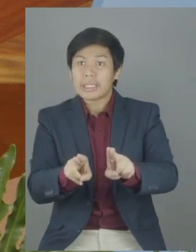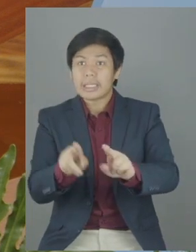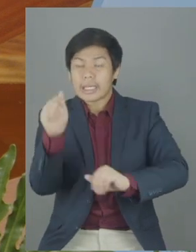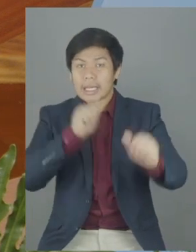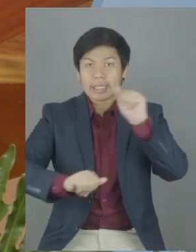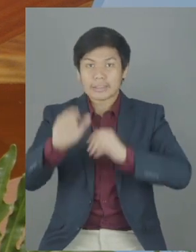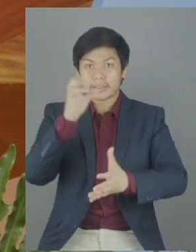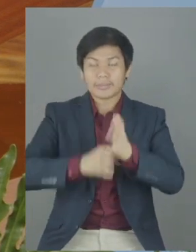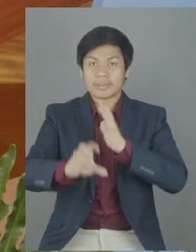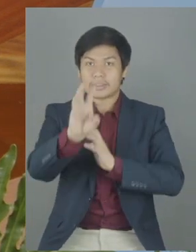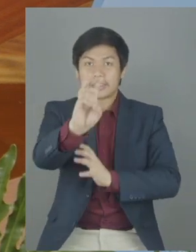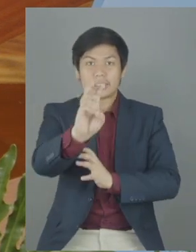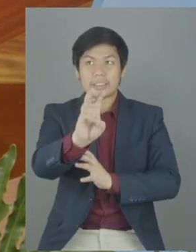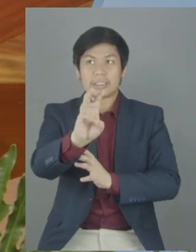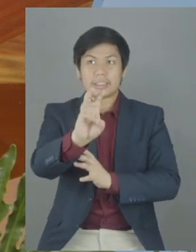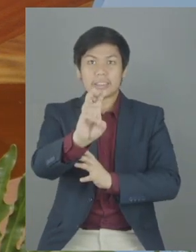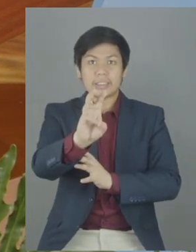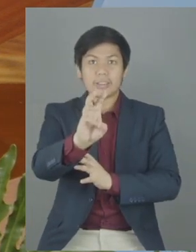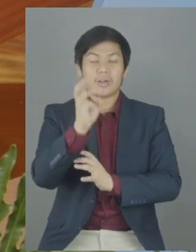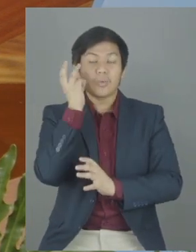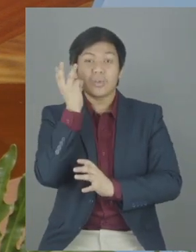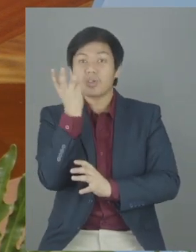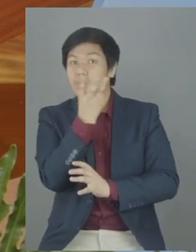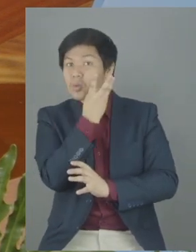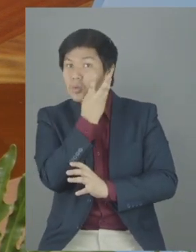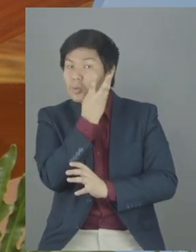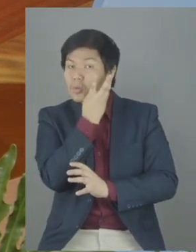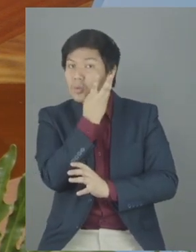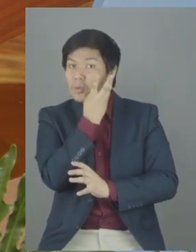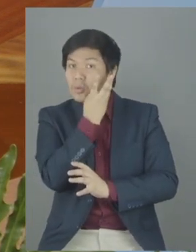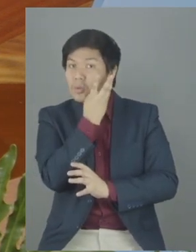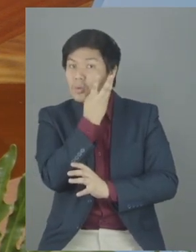6, what happened was the widows of